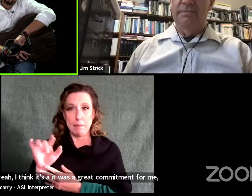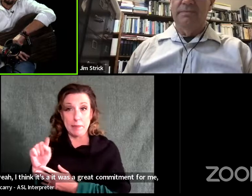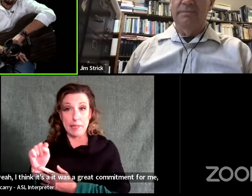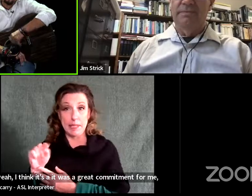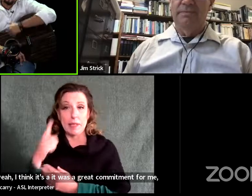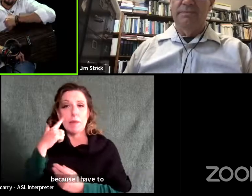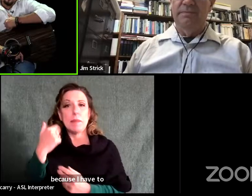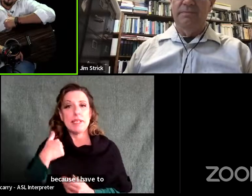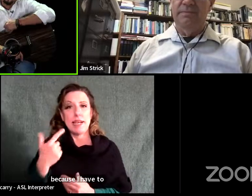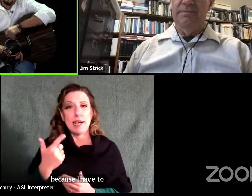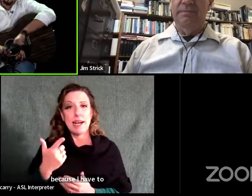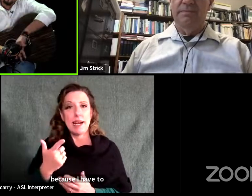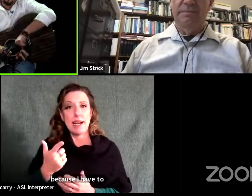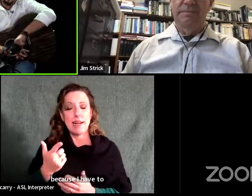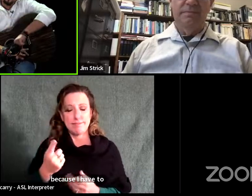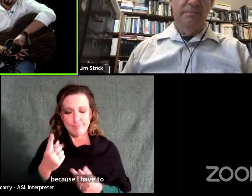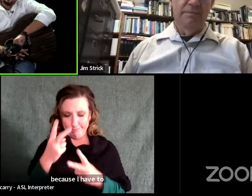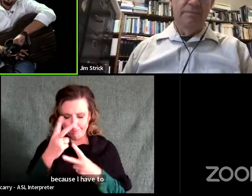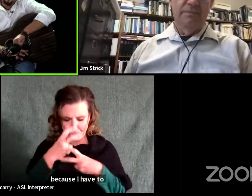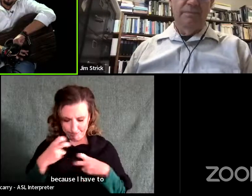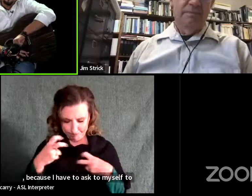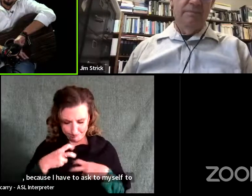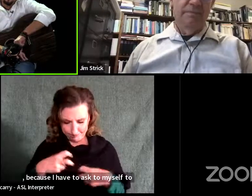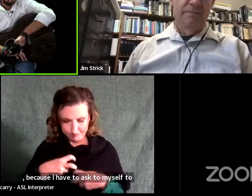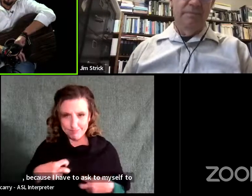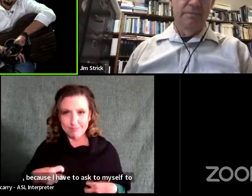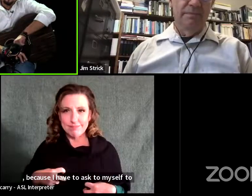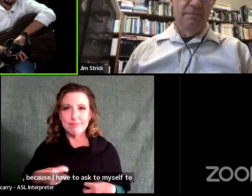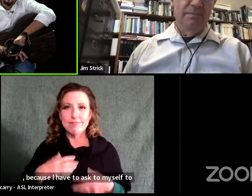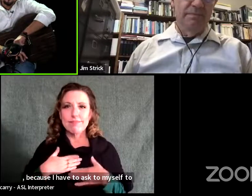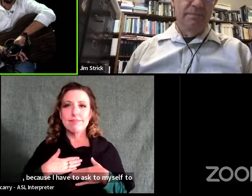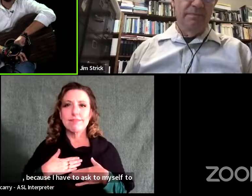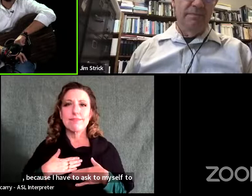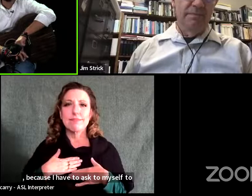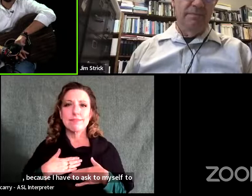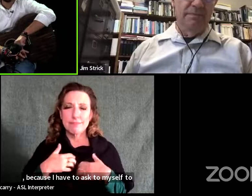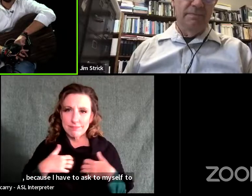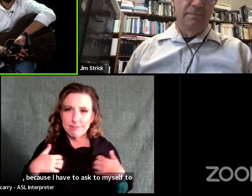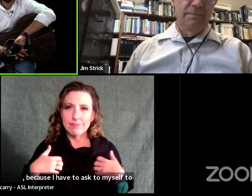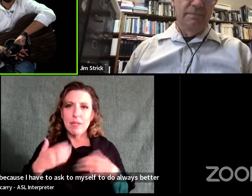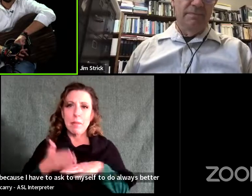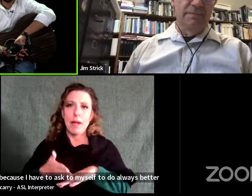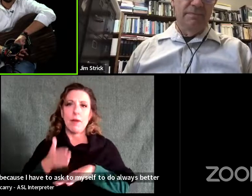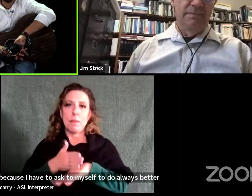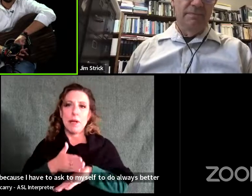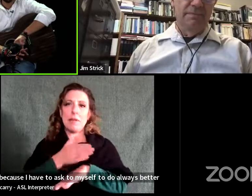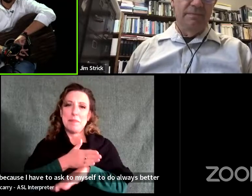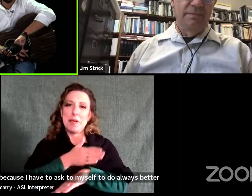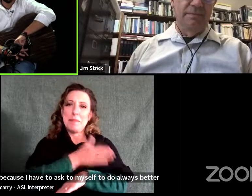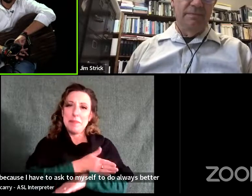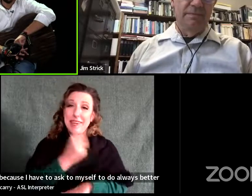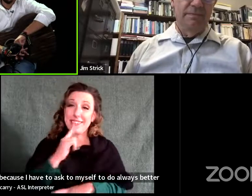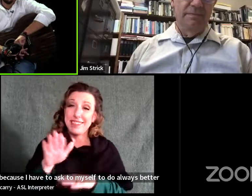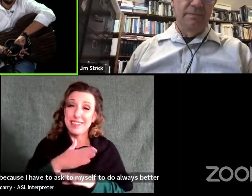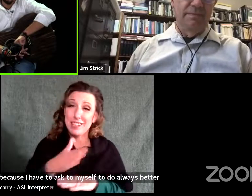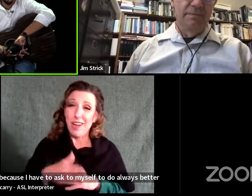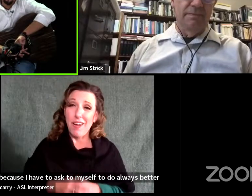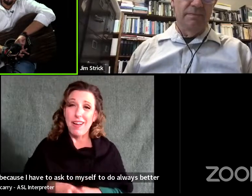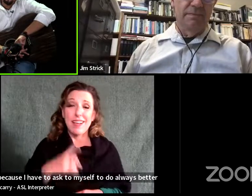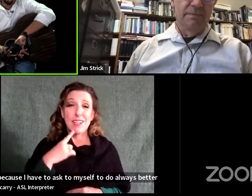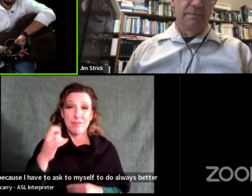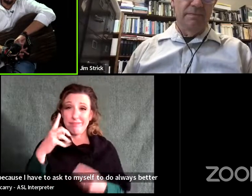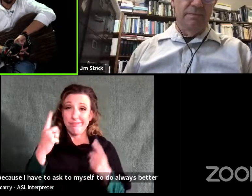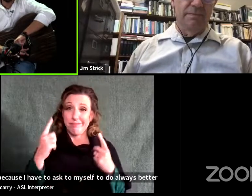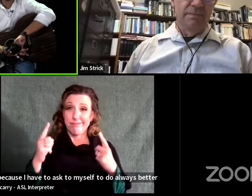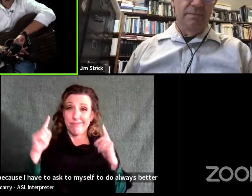ask to myself to do always better songs. So when you achieve or when